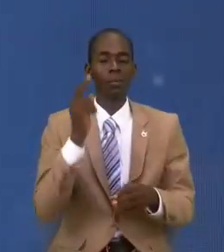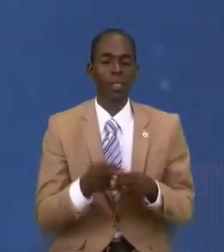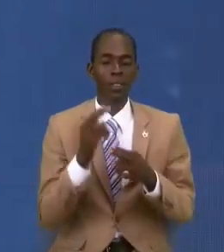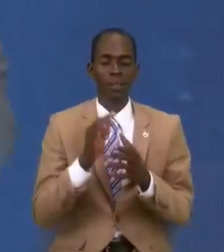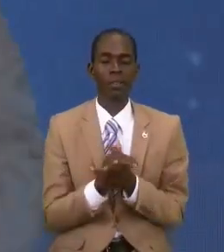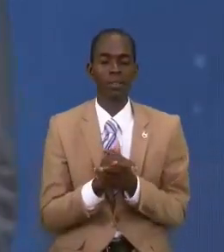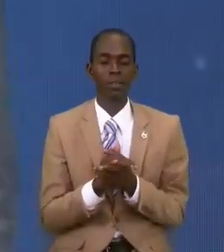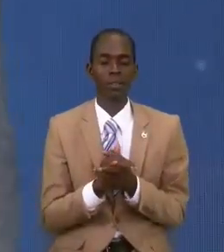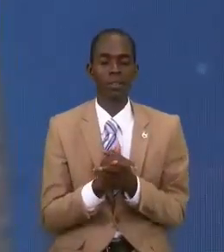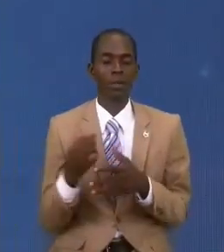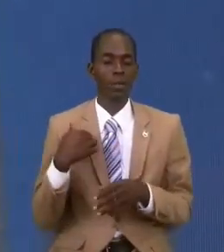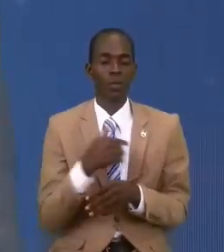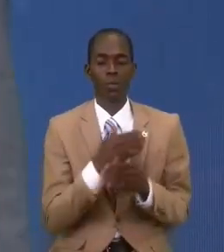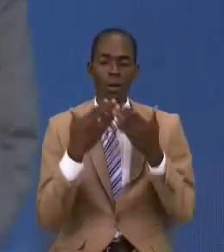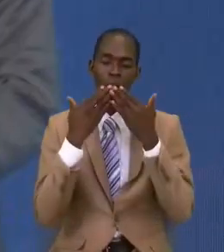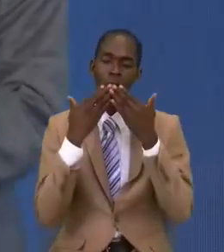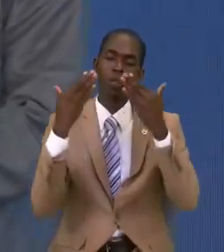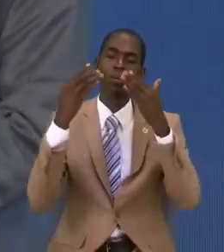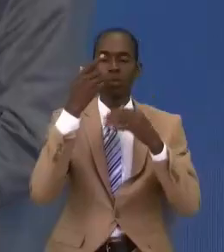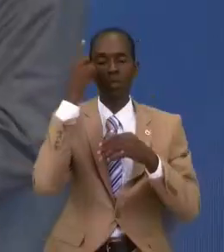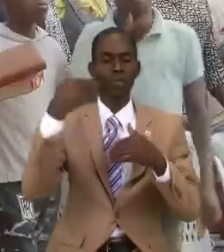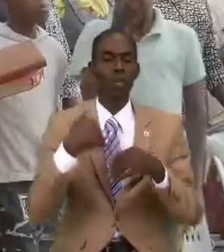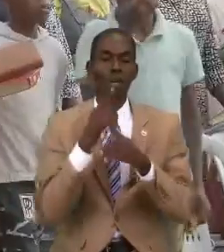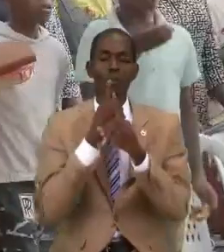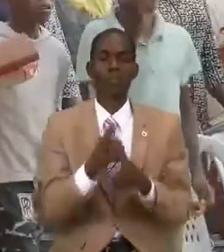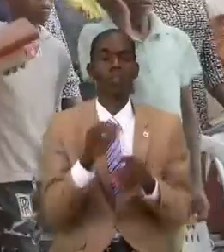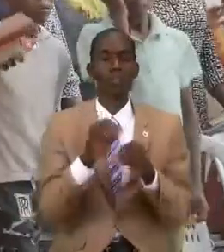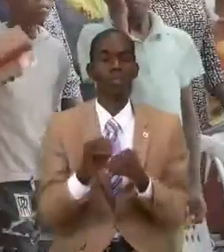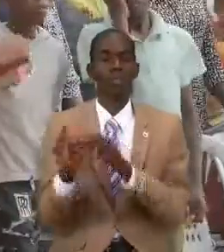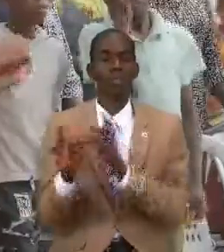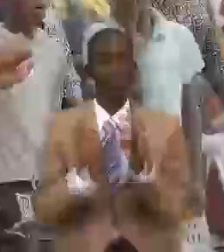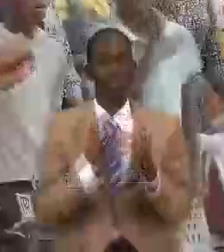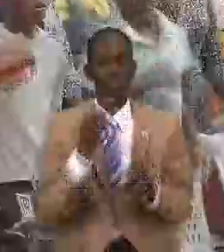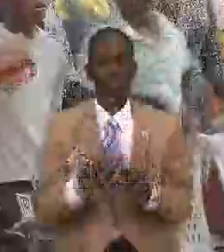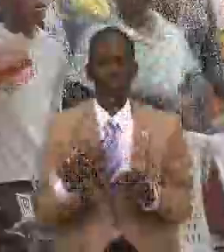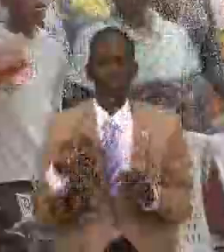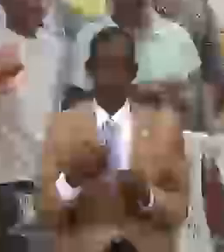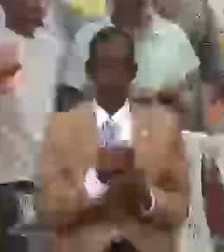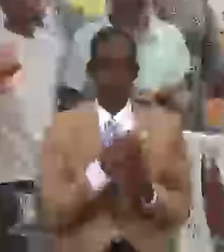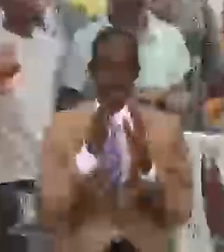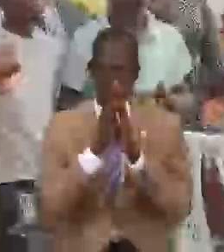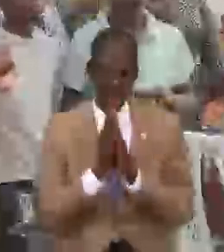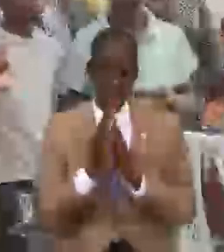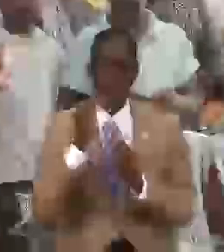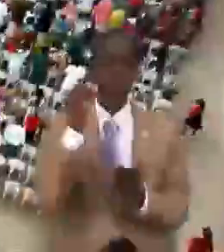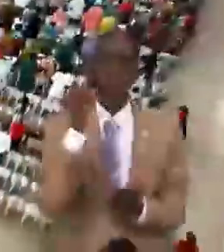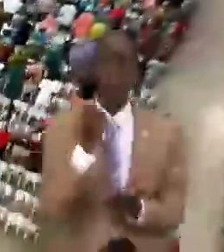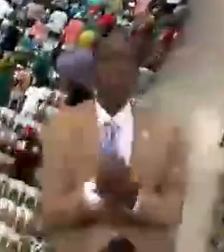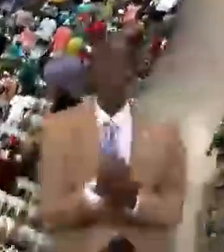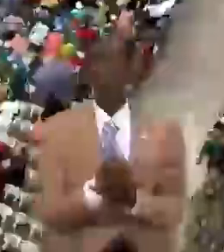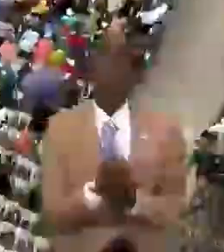answered. In Jesus' name, we pray. Amen. A better amen. What's happening to your voice